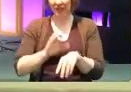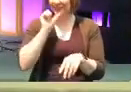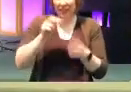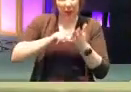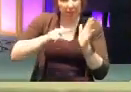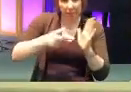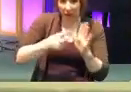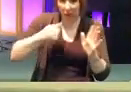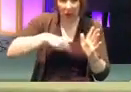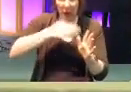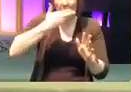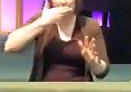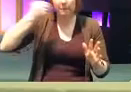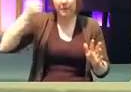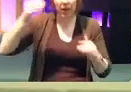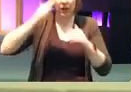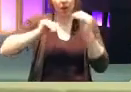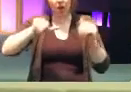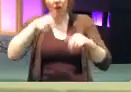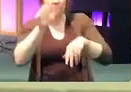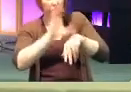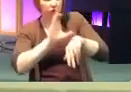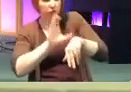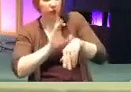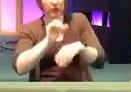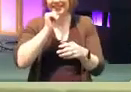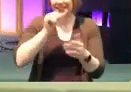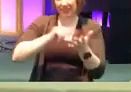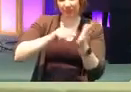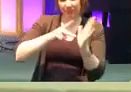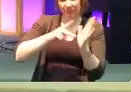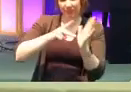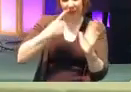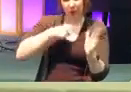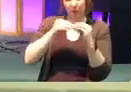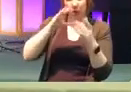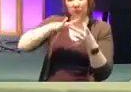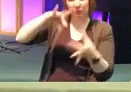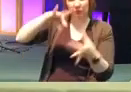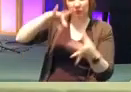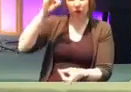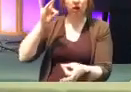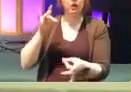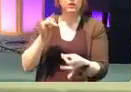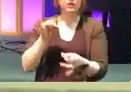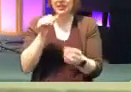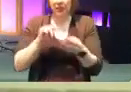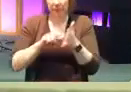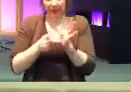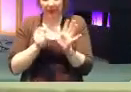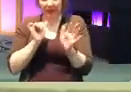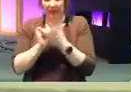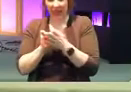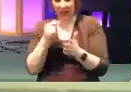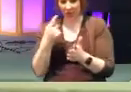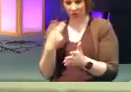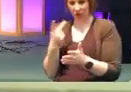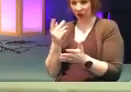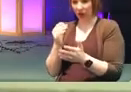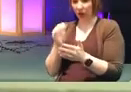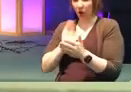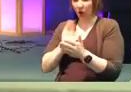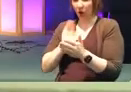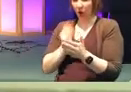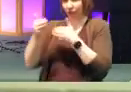than any other church. It does not make us more spiritual than any other church. It does not make us any closer to God than any other church. It